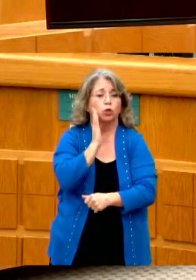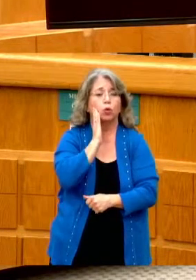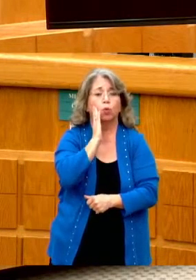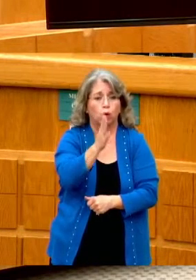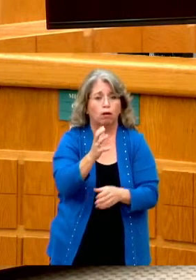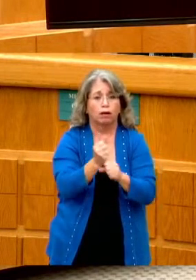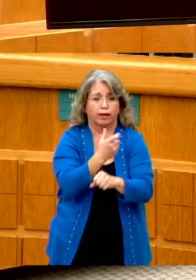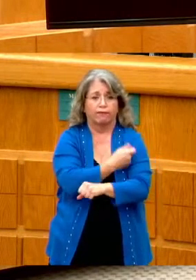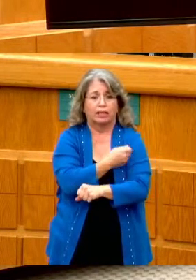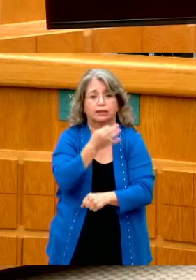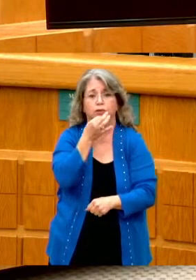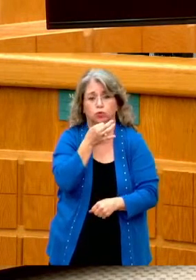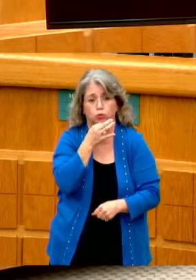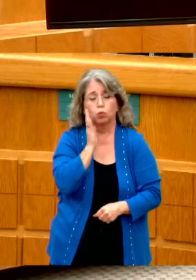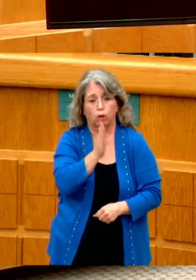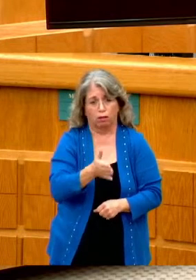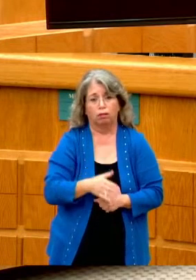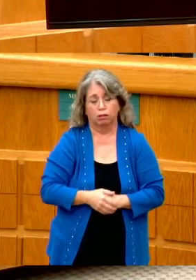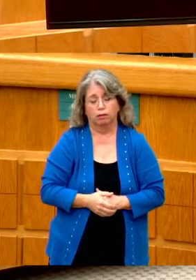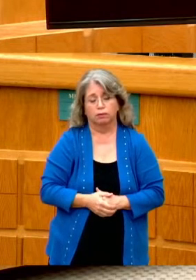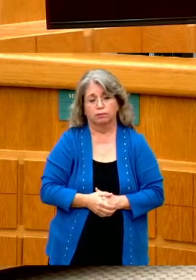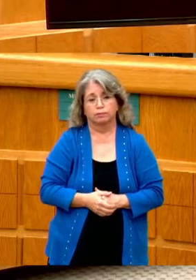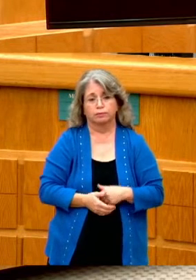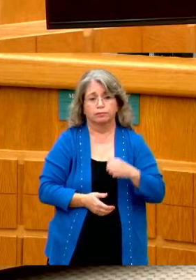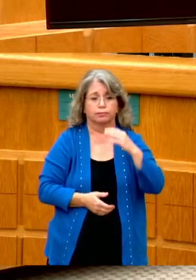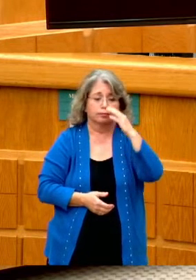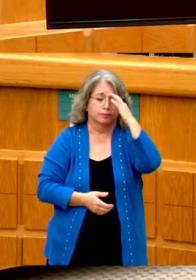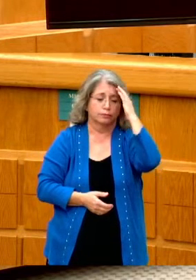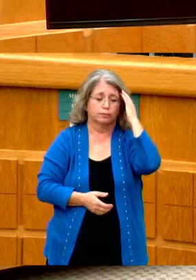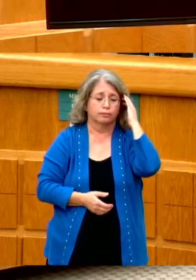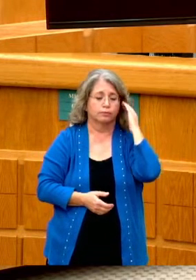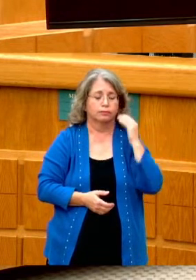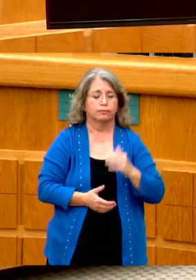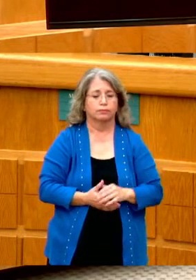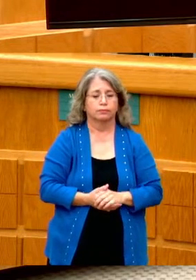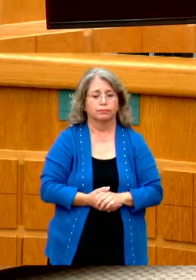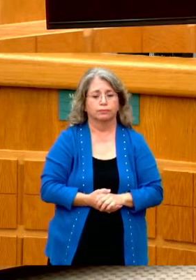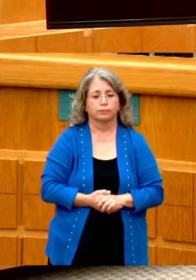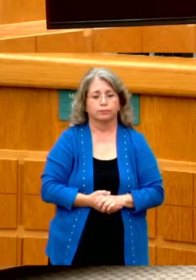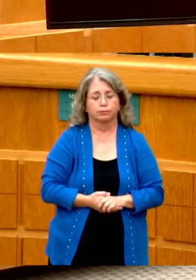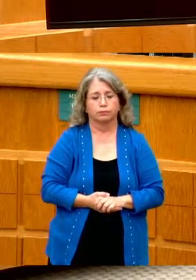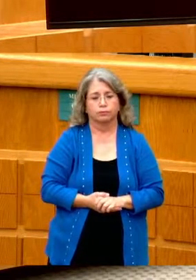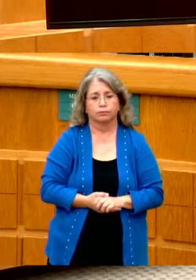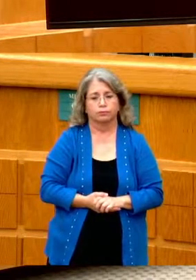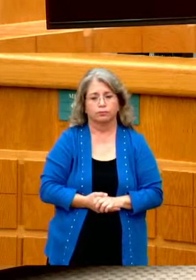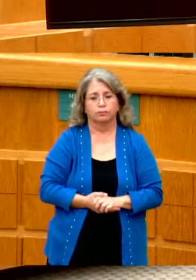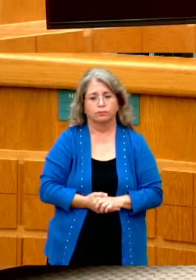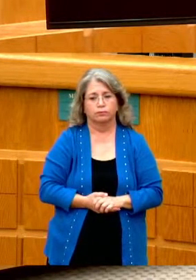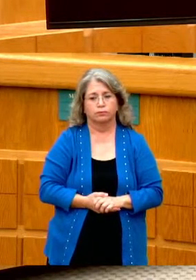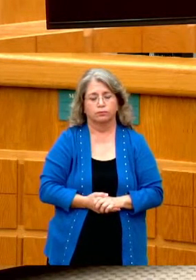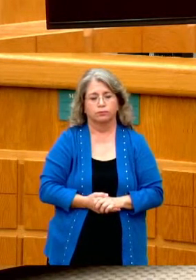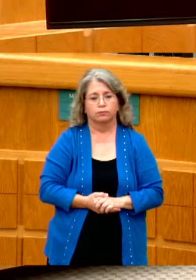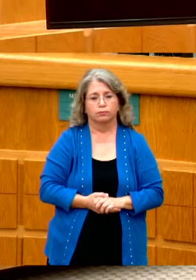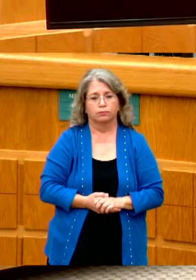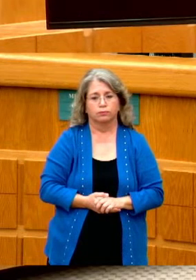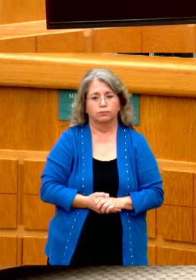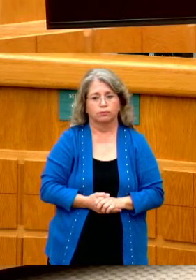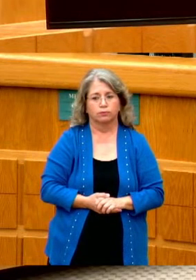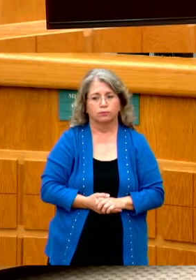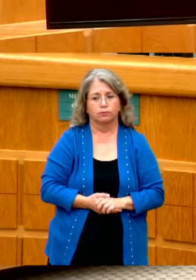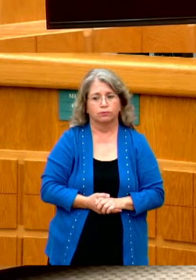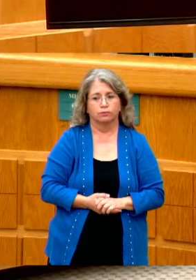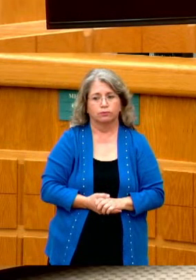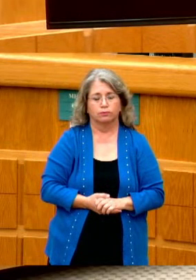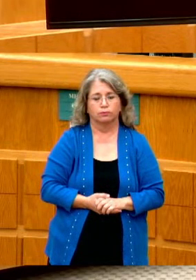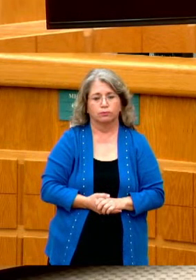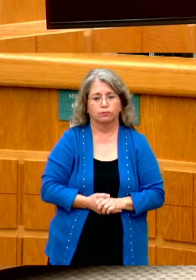vaccinated soon. ¿Cómo podemos ayudar? Vacúnate cuando llegue tu hora y ten paciencia con nosotros. Nuestro objetivo es vacunar a toda nuestra